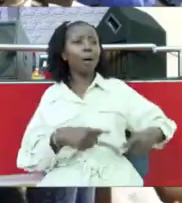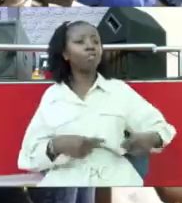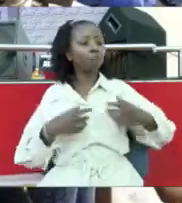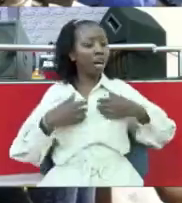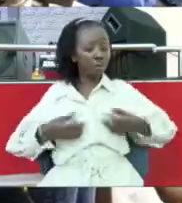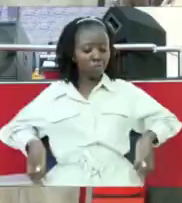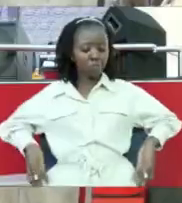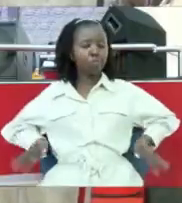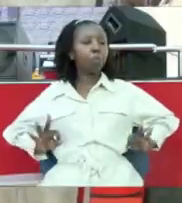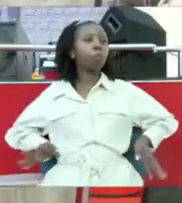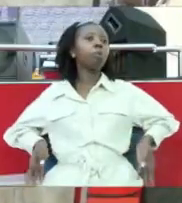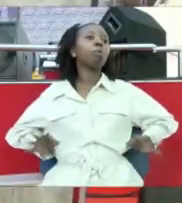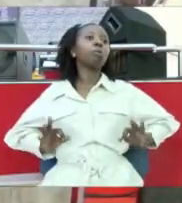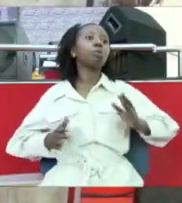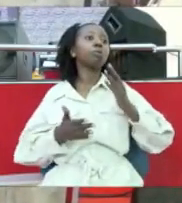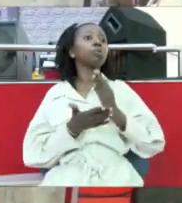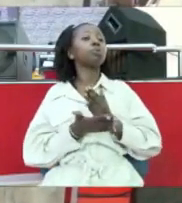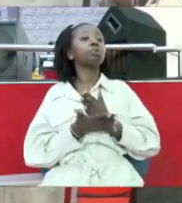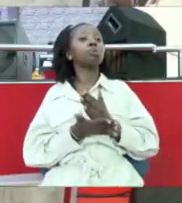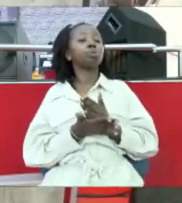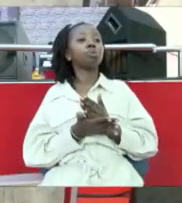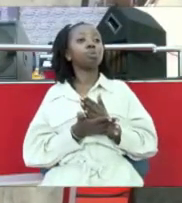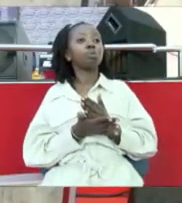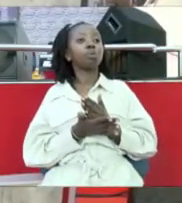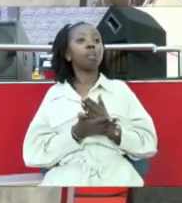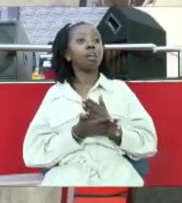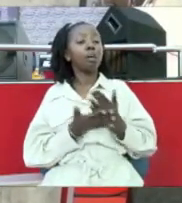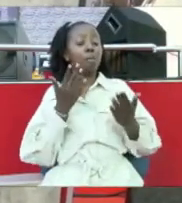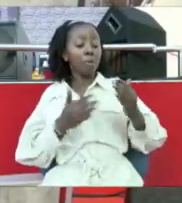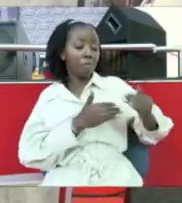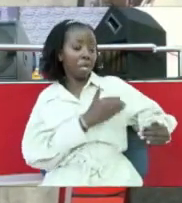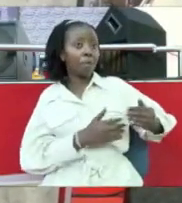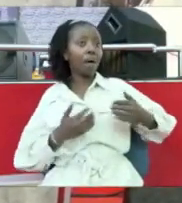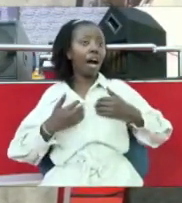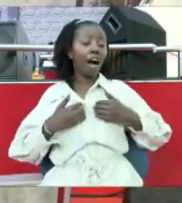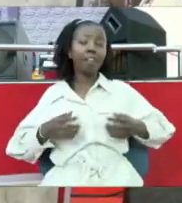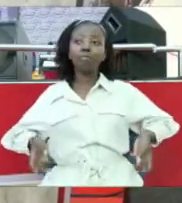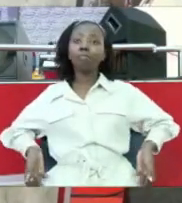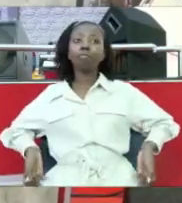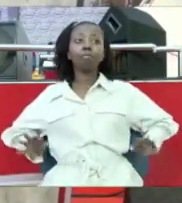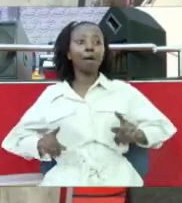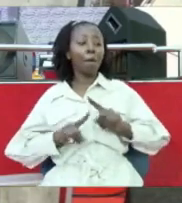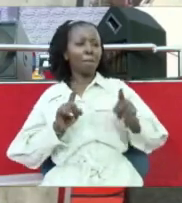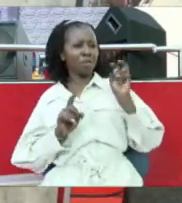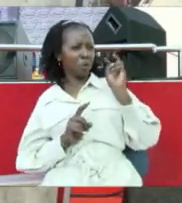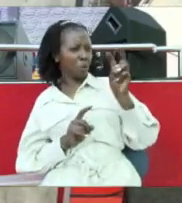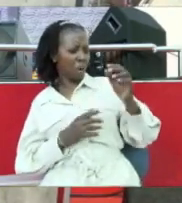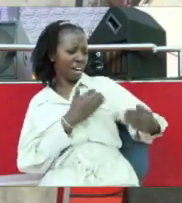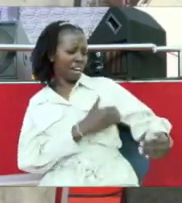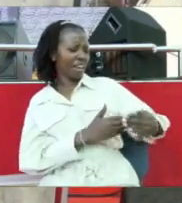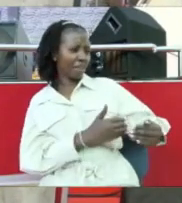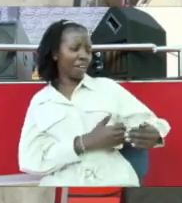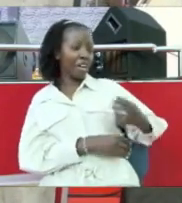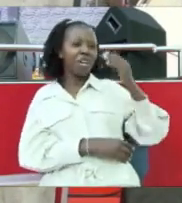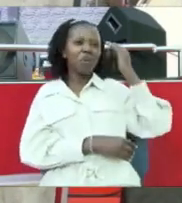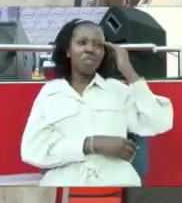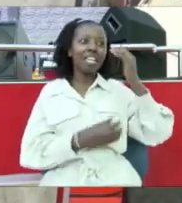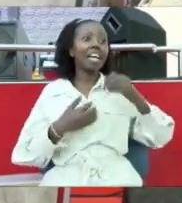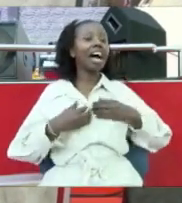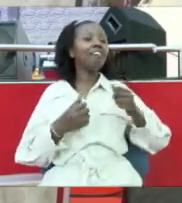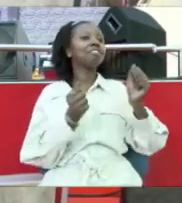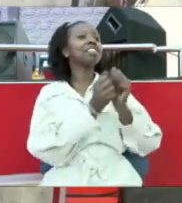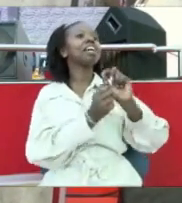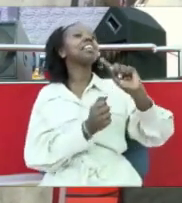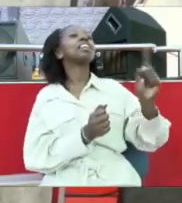mfuko. Unaweza kuwa umeketi na mtu with nothing. Now. Lakini ukimwangalia, but when you look at them, unafikiria ako na 10000 kwa